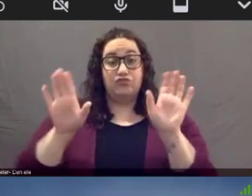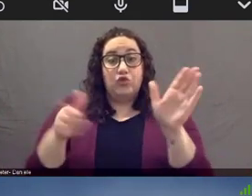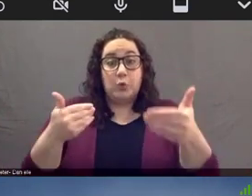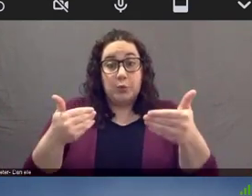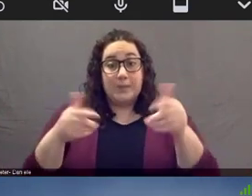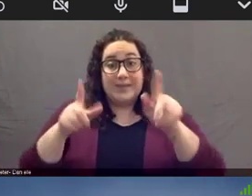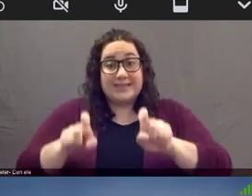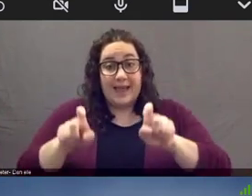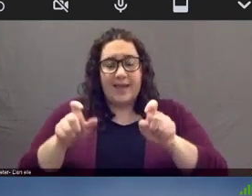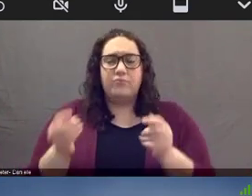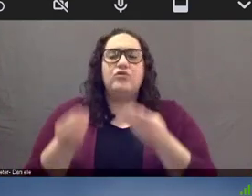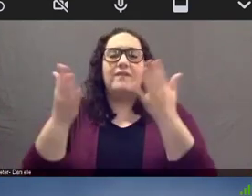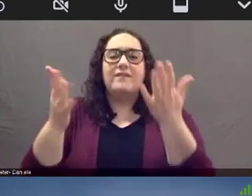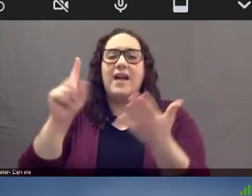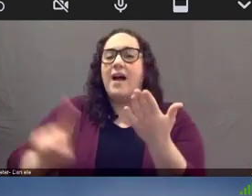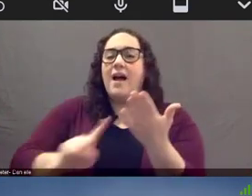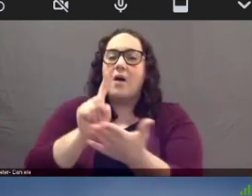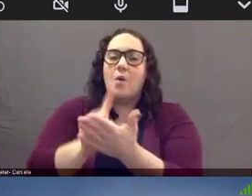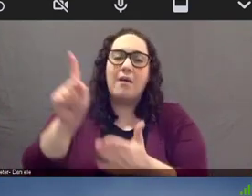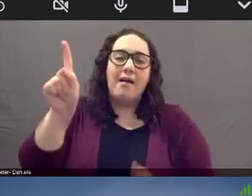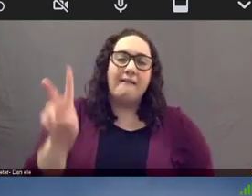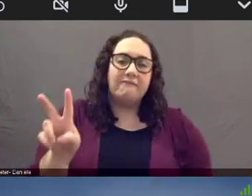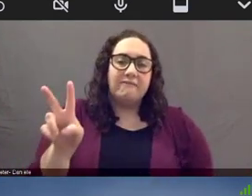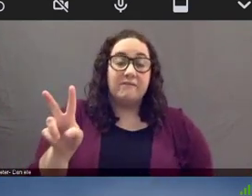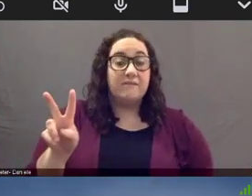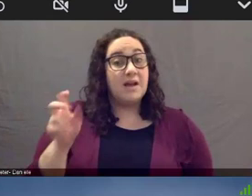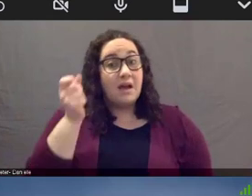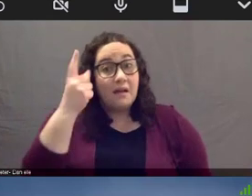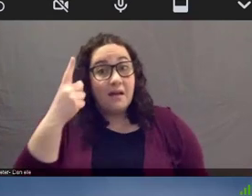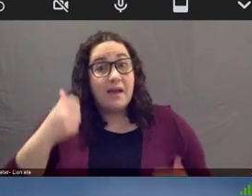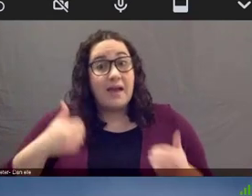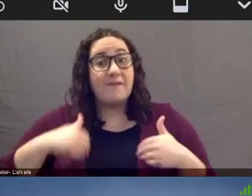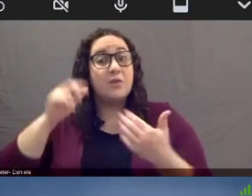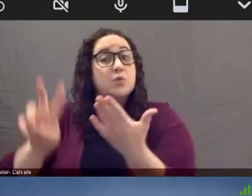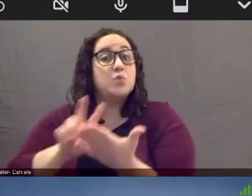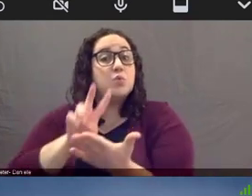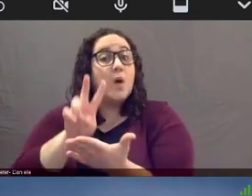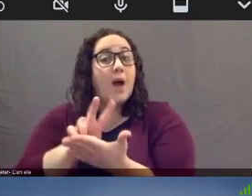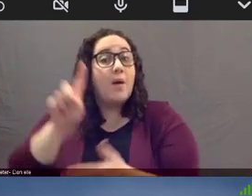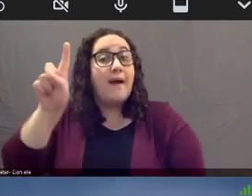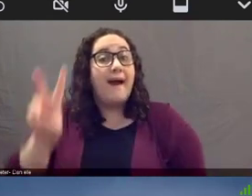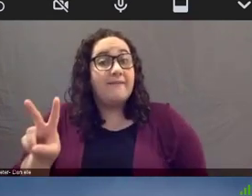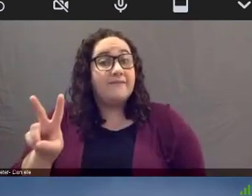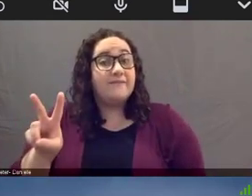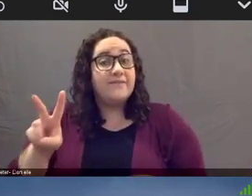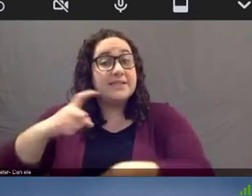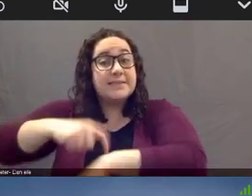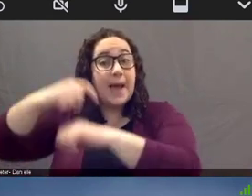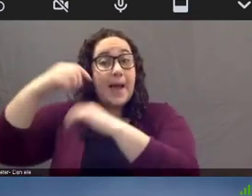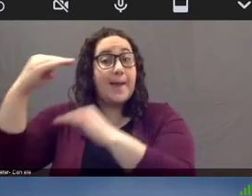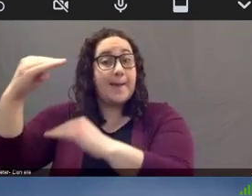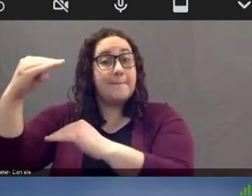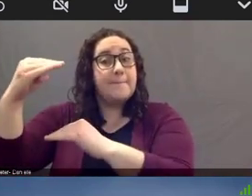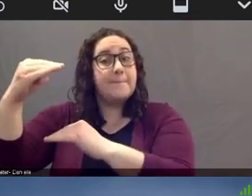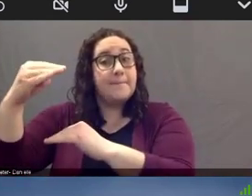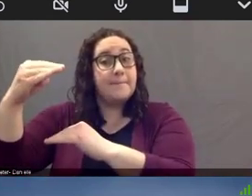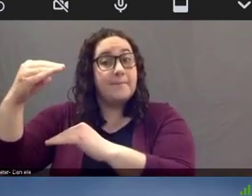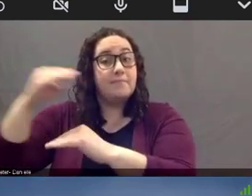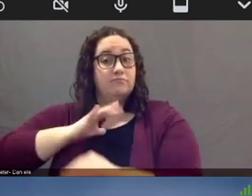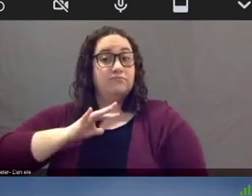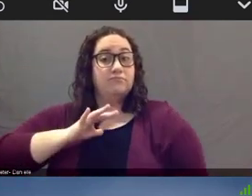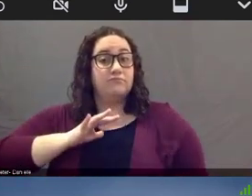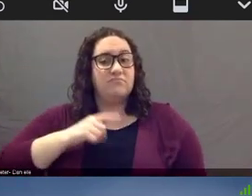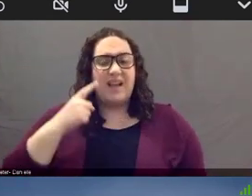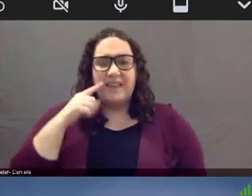for that. Now we have a 2.5 hour block on the 30th. So I think that in that time, I think